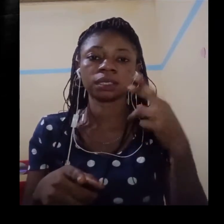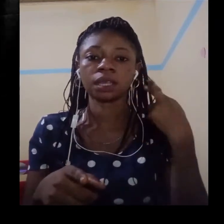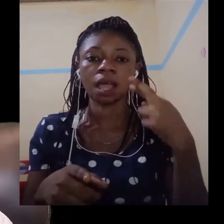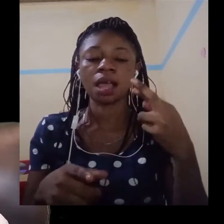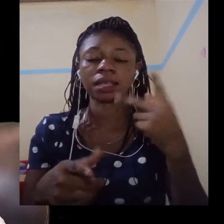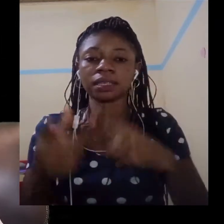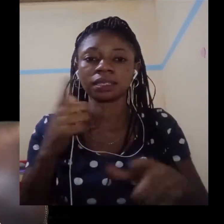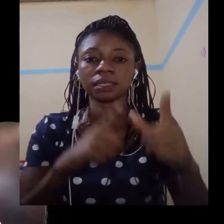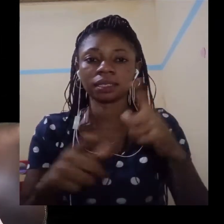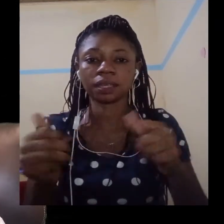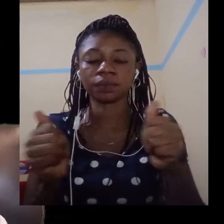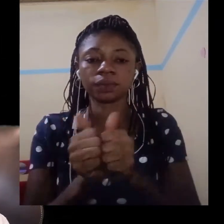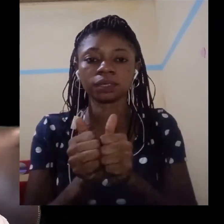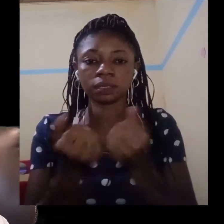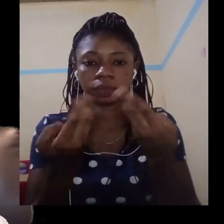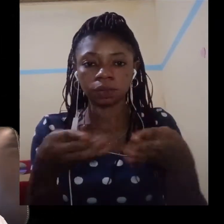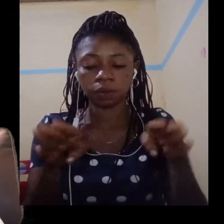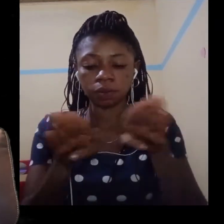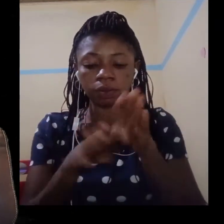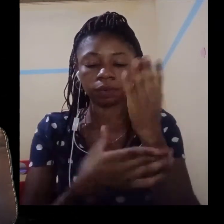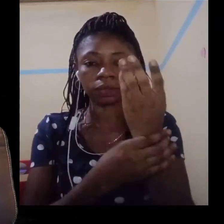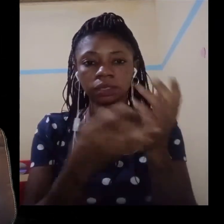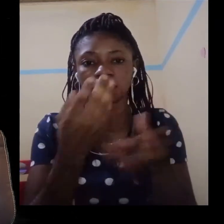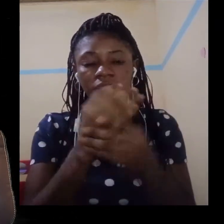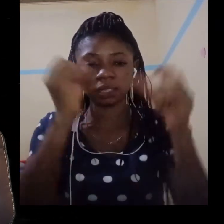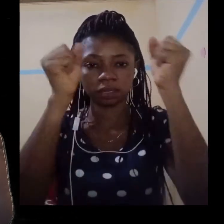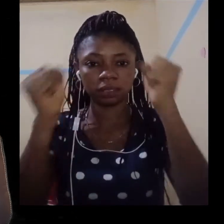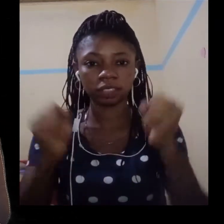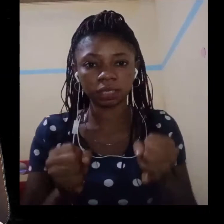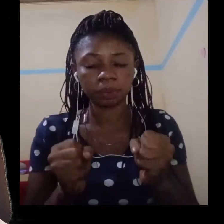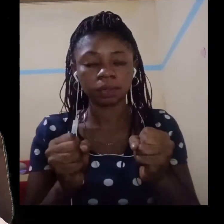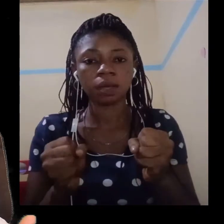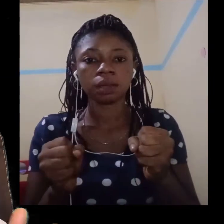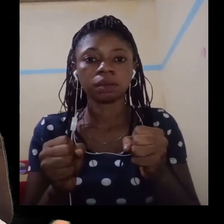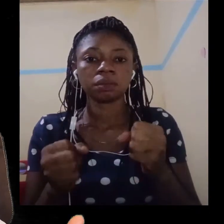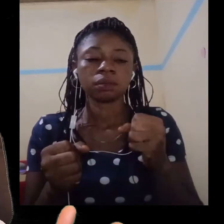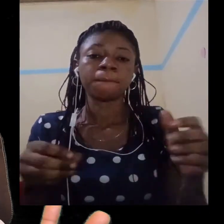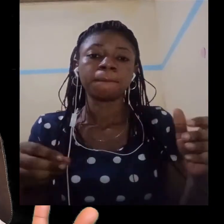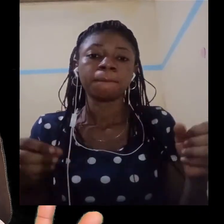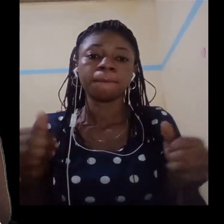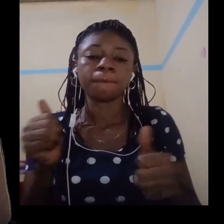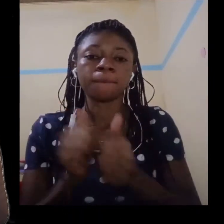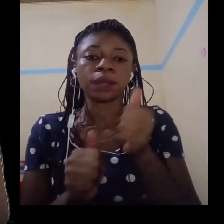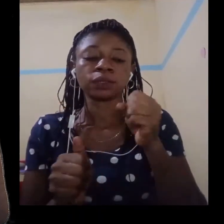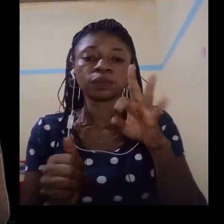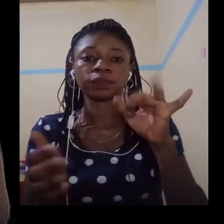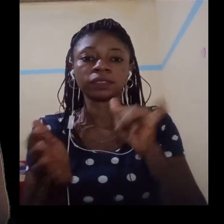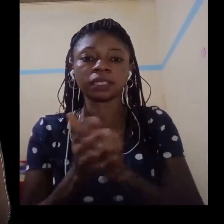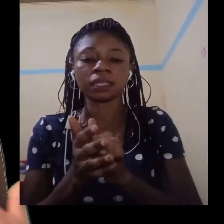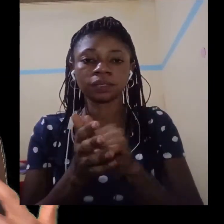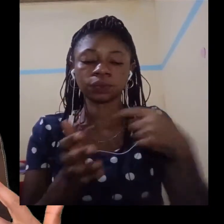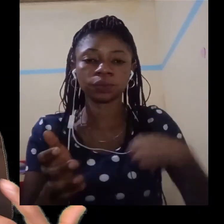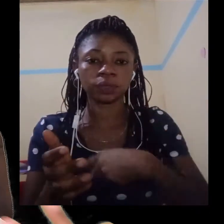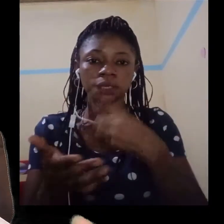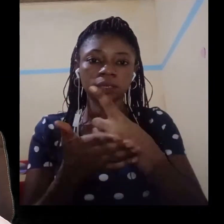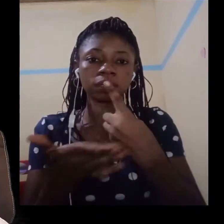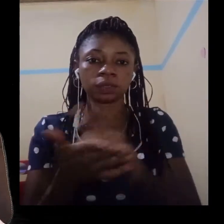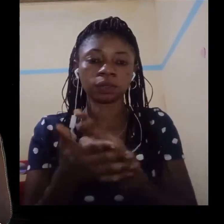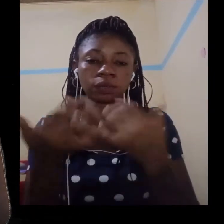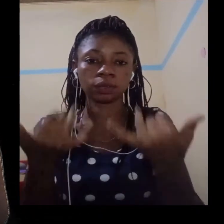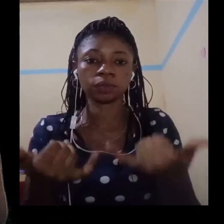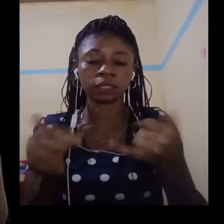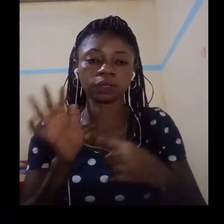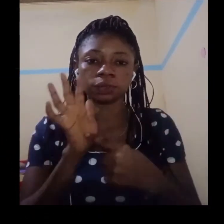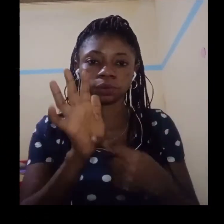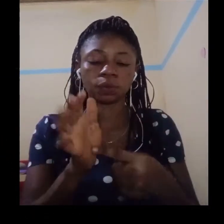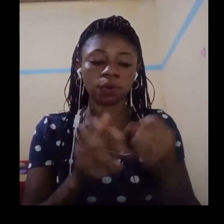featured the open handshake. And we will continue to elicit Aisha's signing skills and